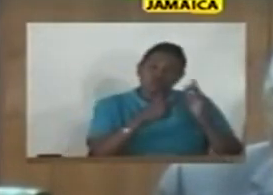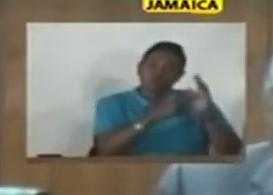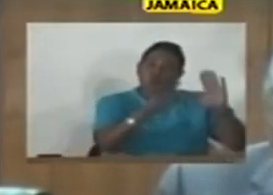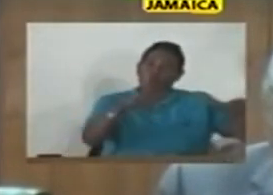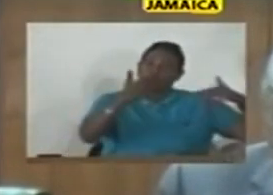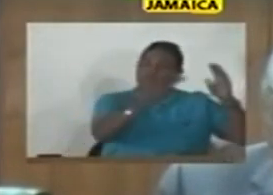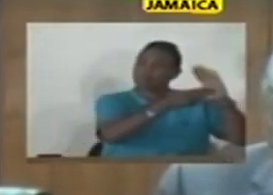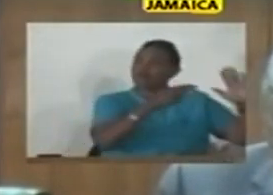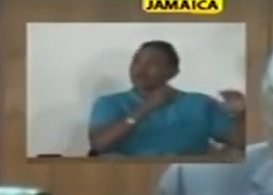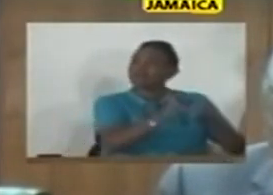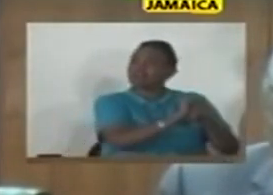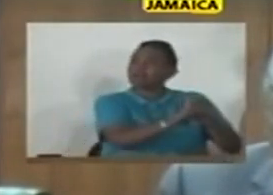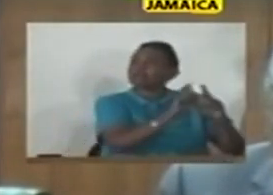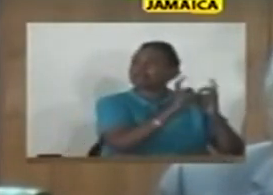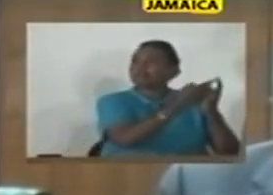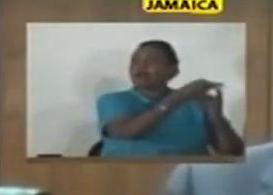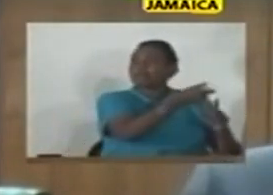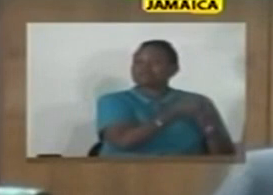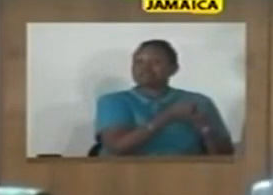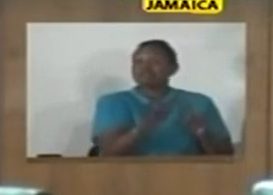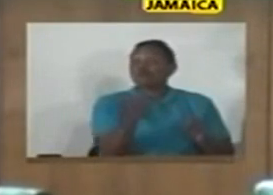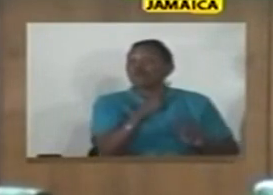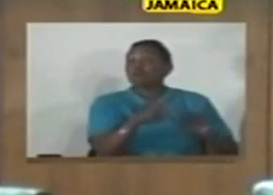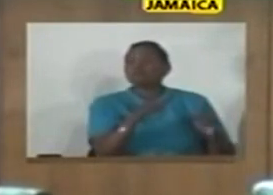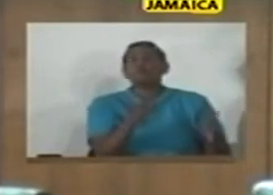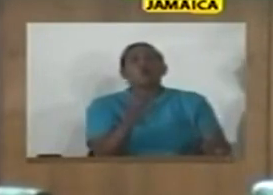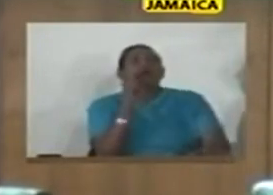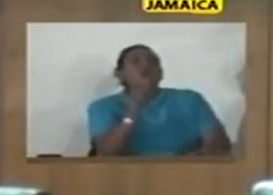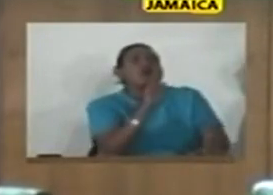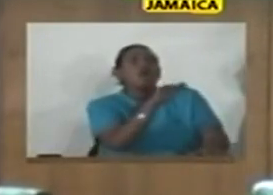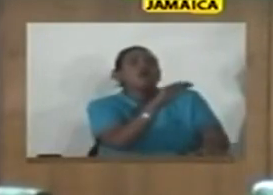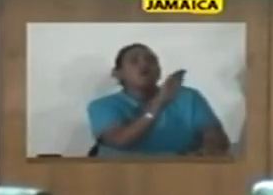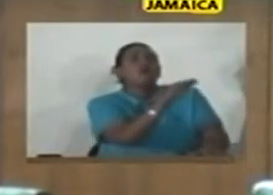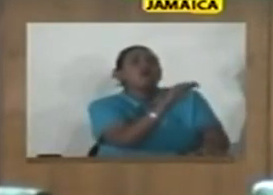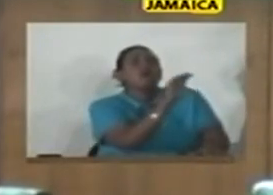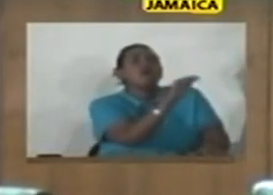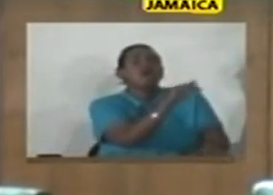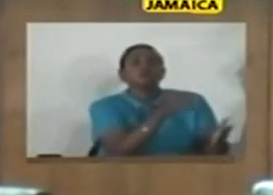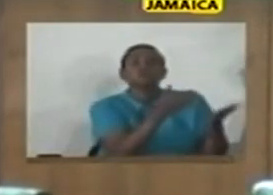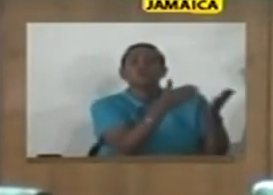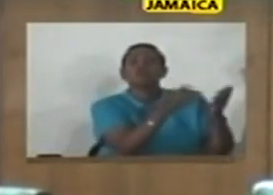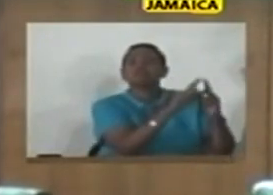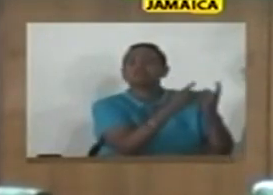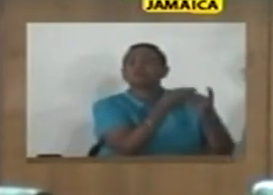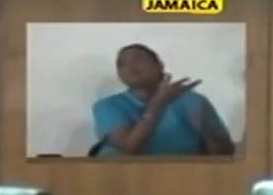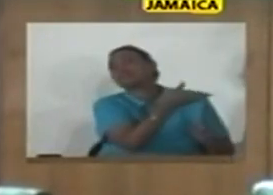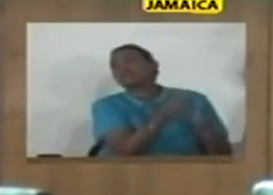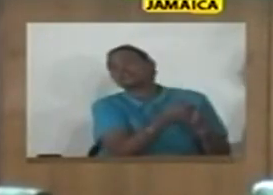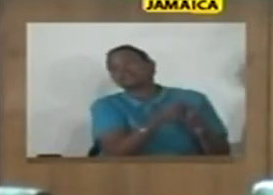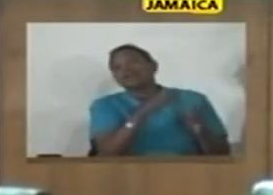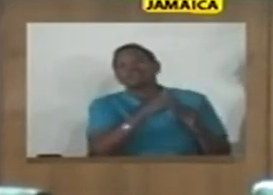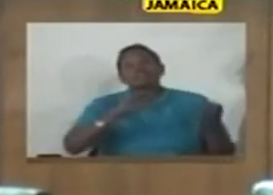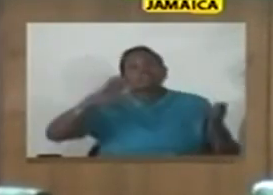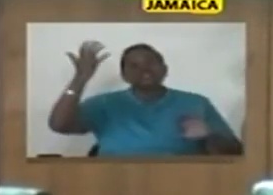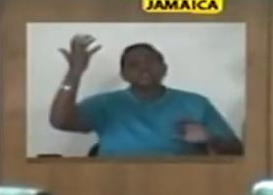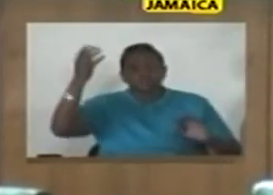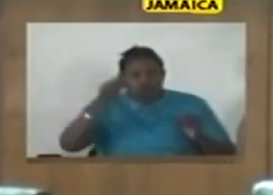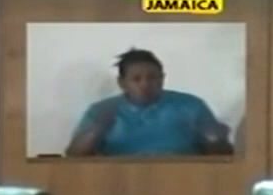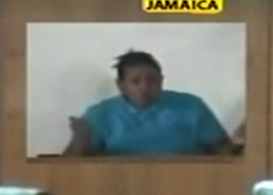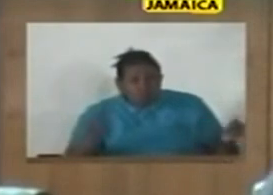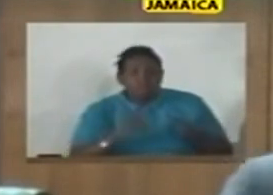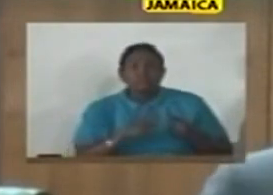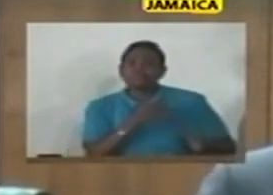Labour Department, as all stakeholders are now seeking the services of the department in dispute resolution. They